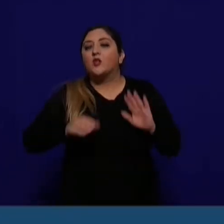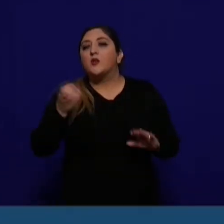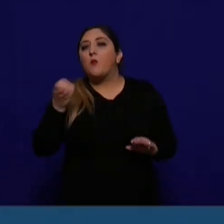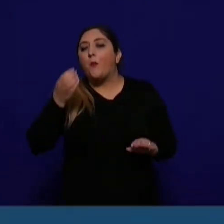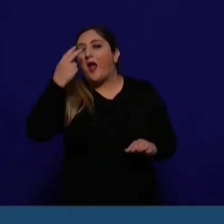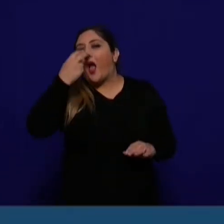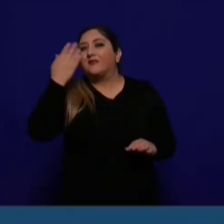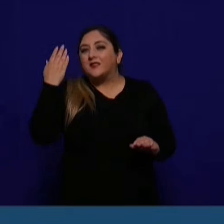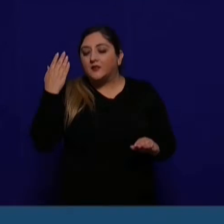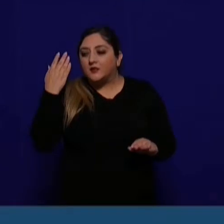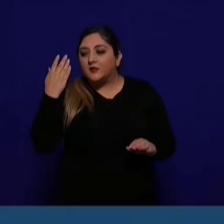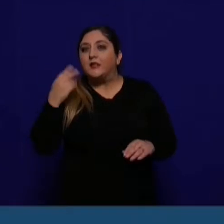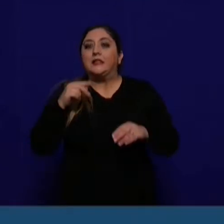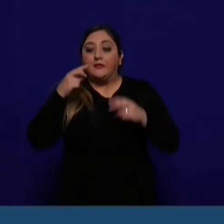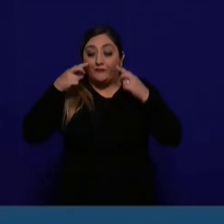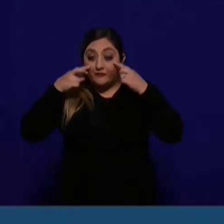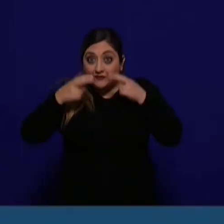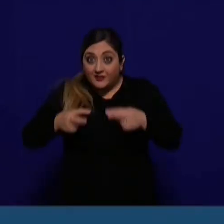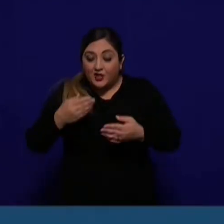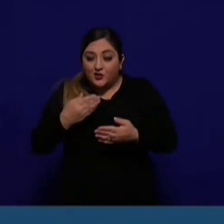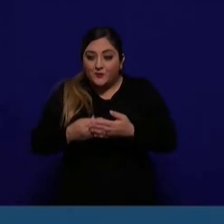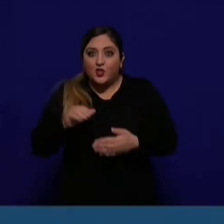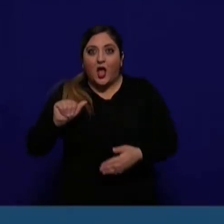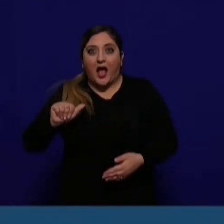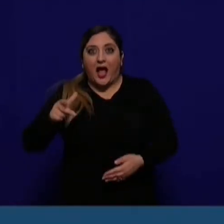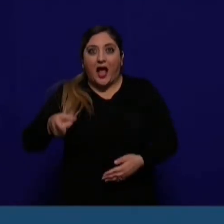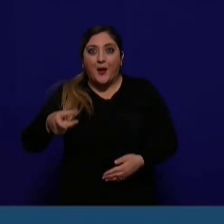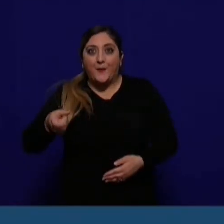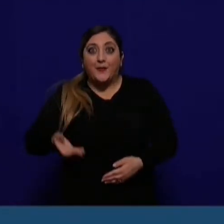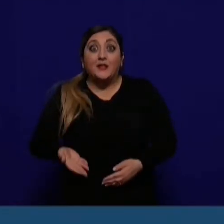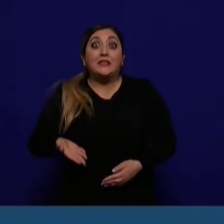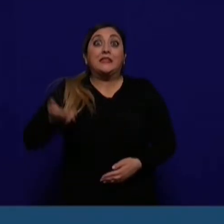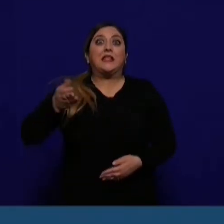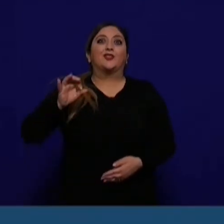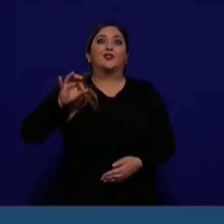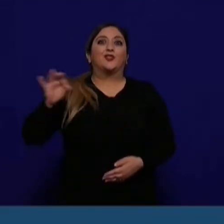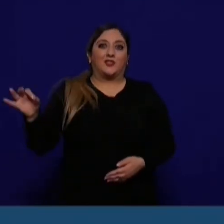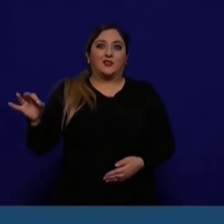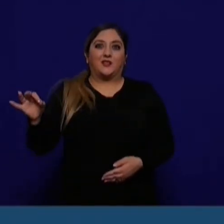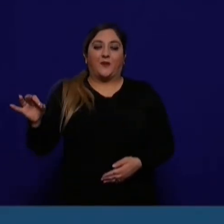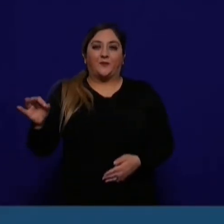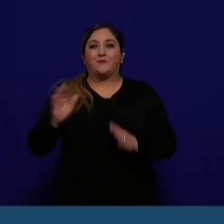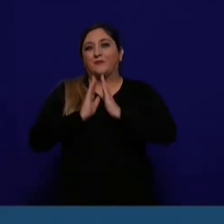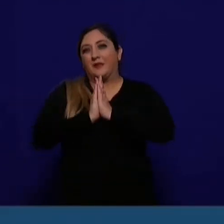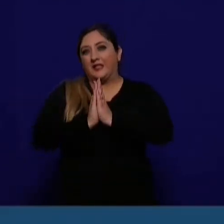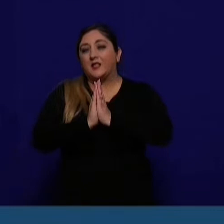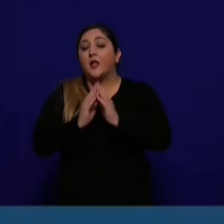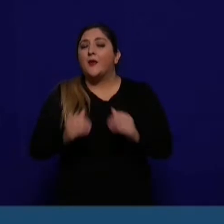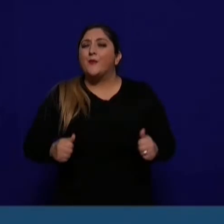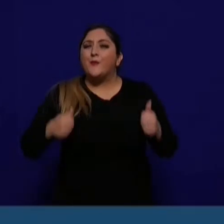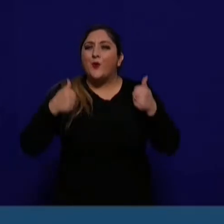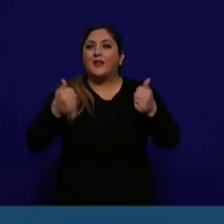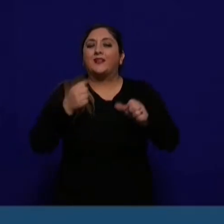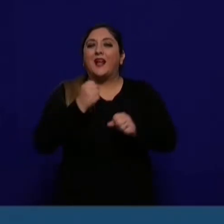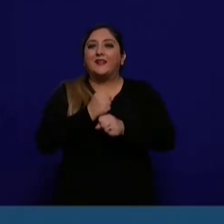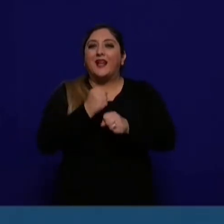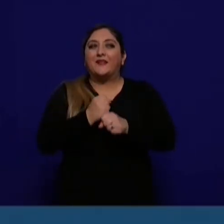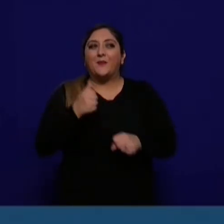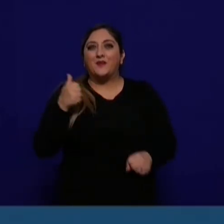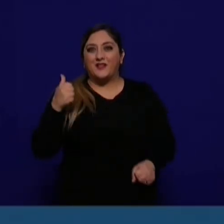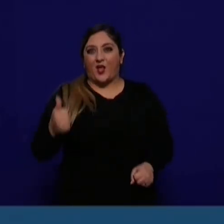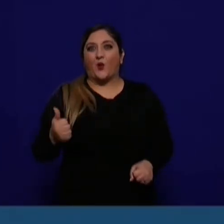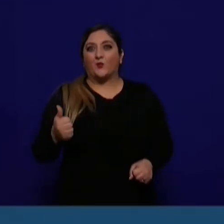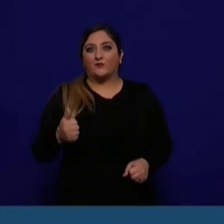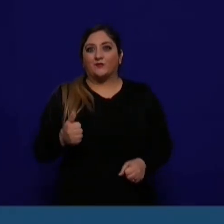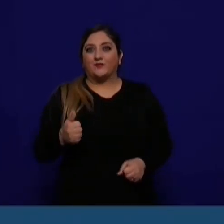l-apps tiegħek ma jupdatejawx automatically, importanti li terġa' tidħol fil-Play Store jew inkella fl-App Store biex inti tkun tista'